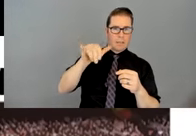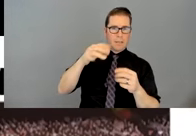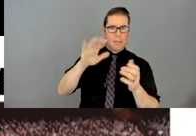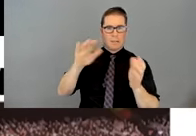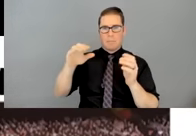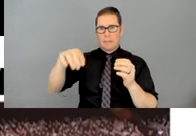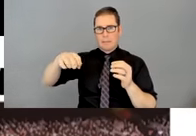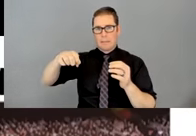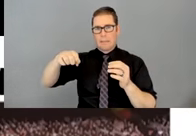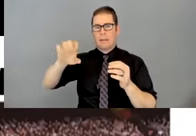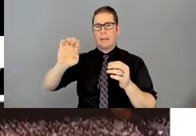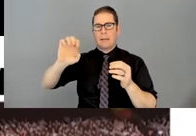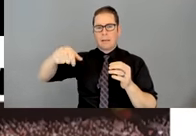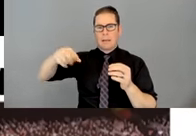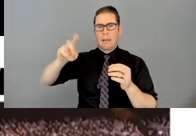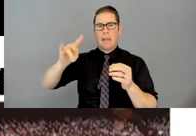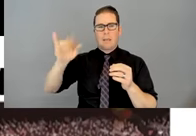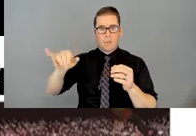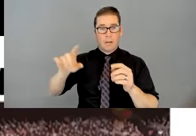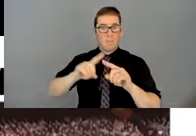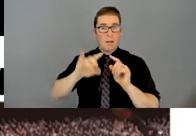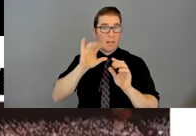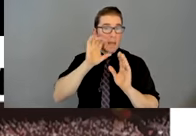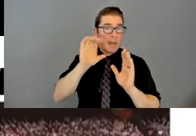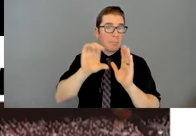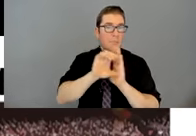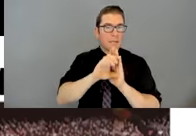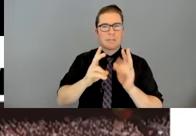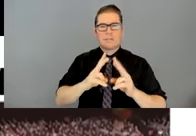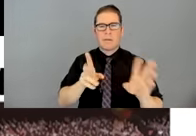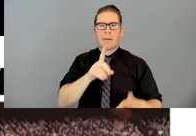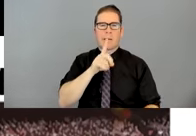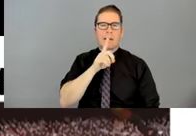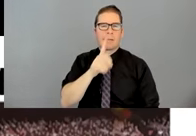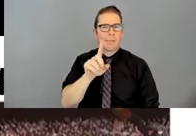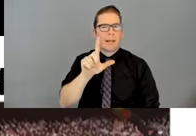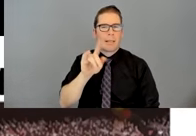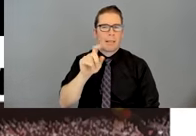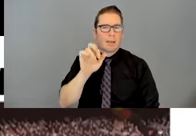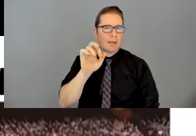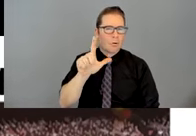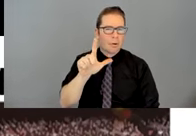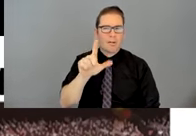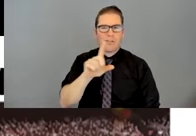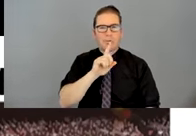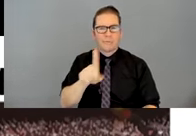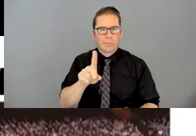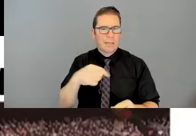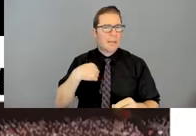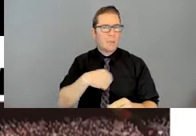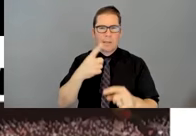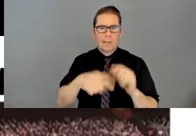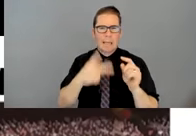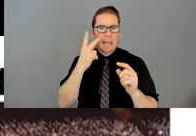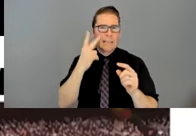this image is kind of very literal. We're not seeing the barriers that students have that you